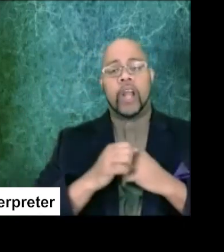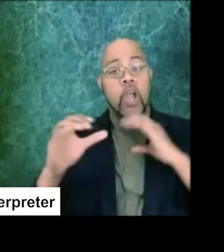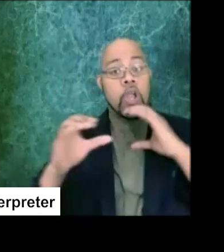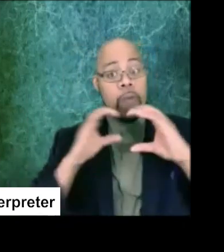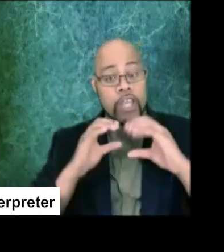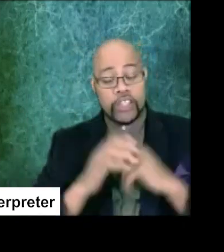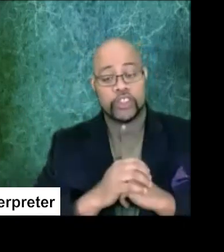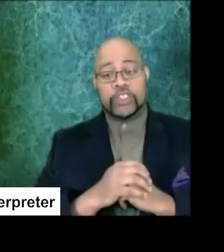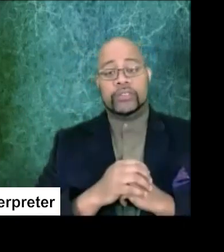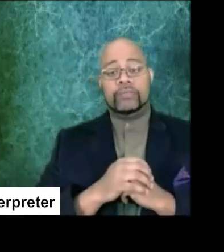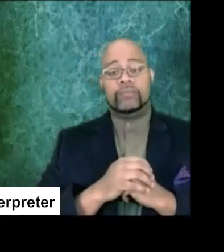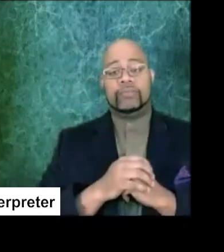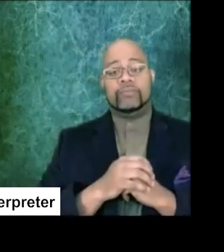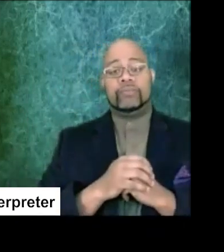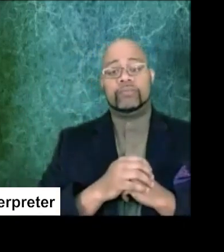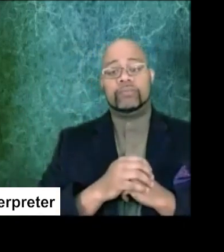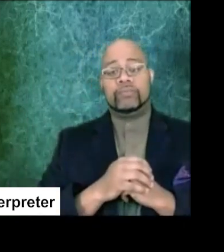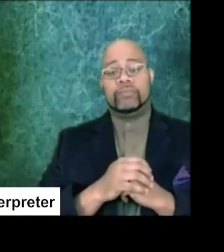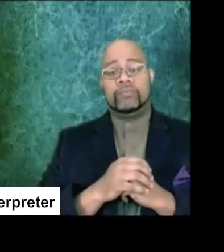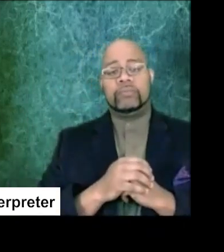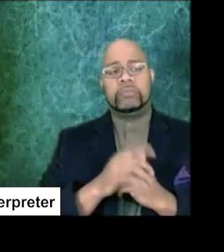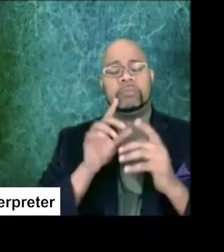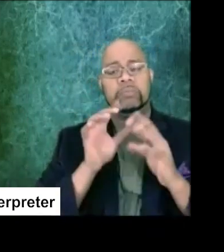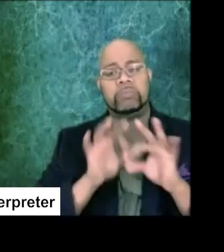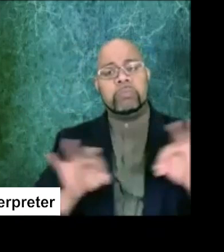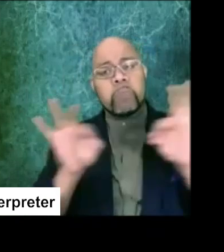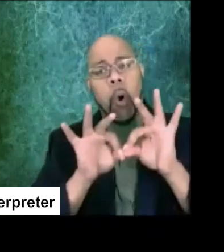Communication is essential